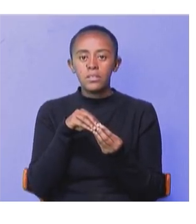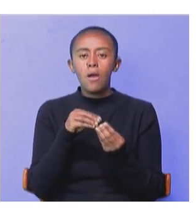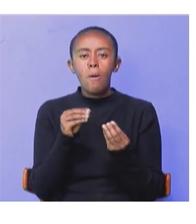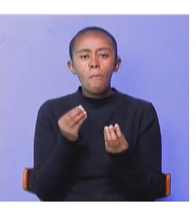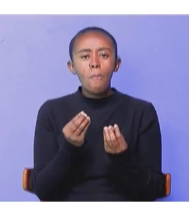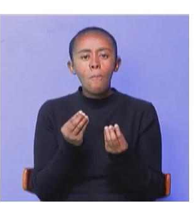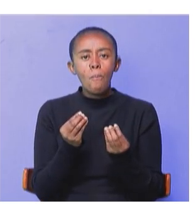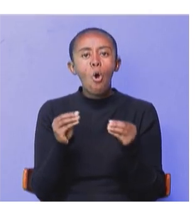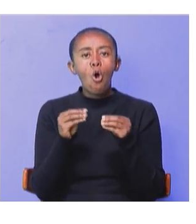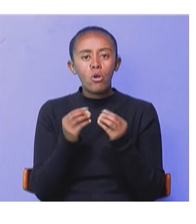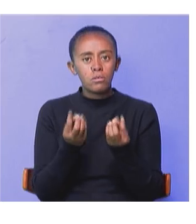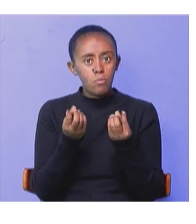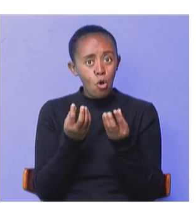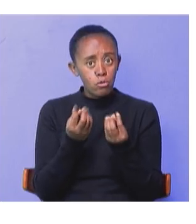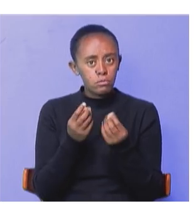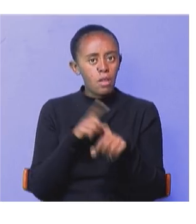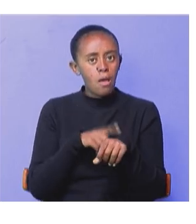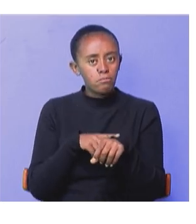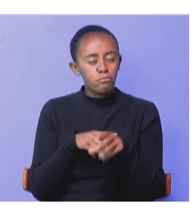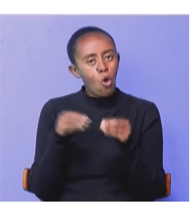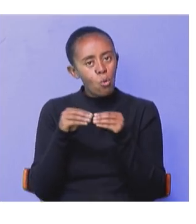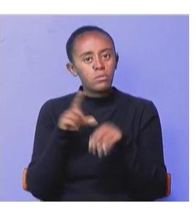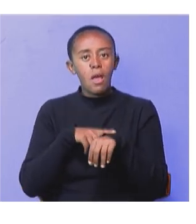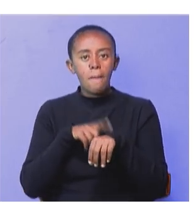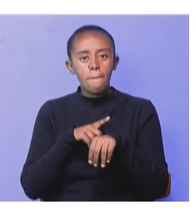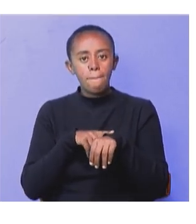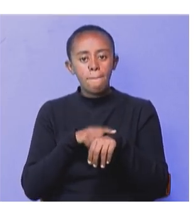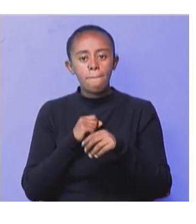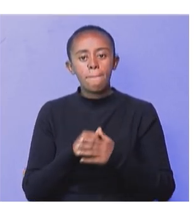more time